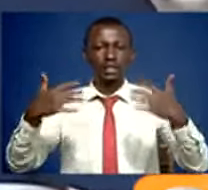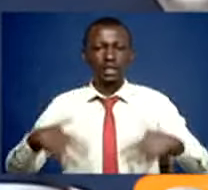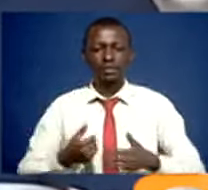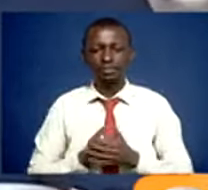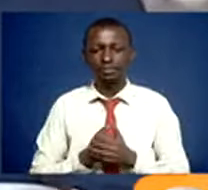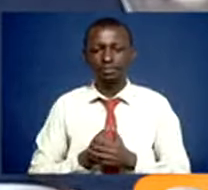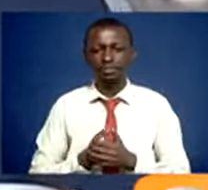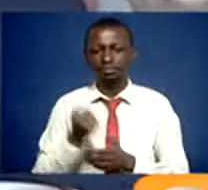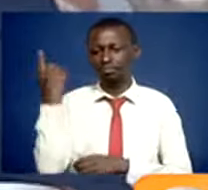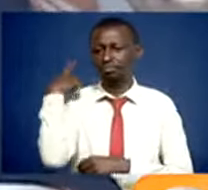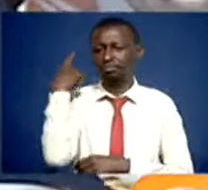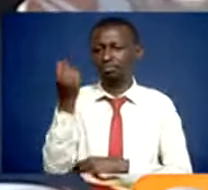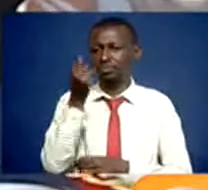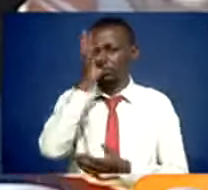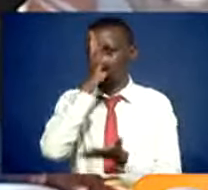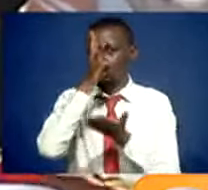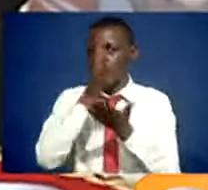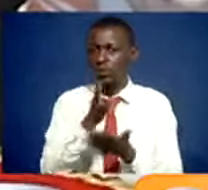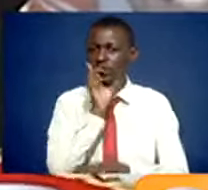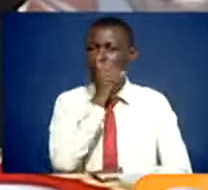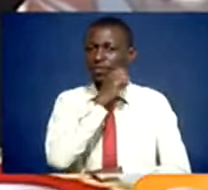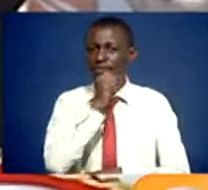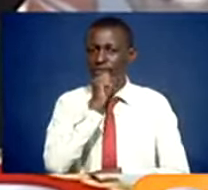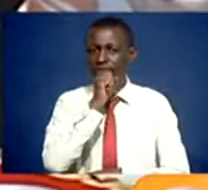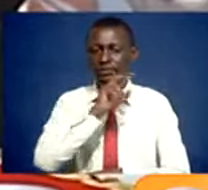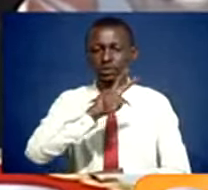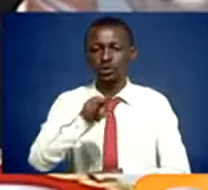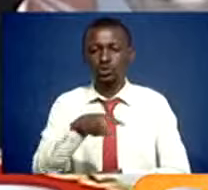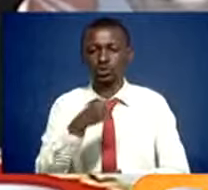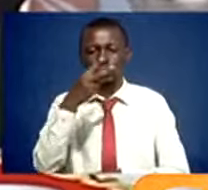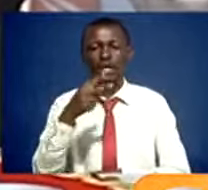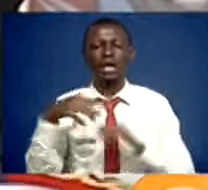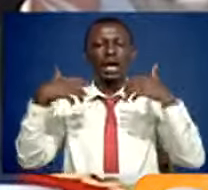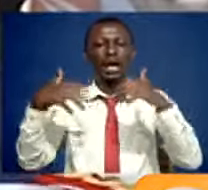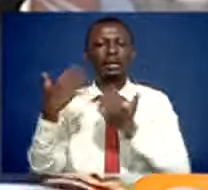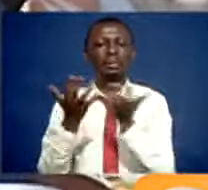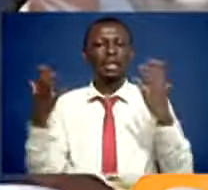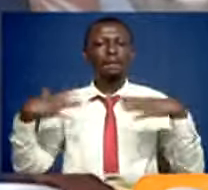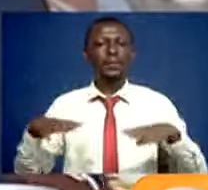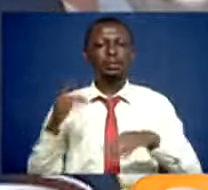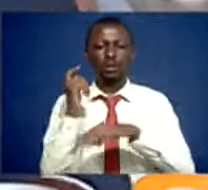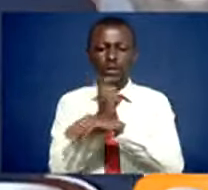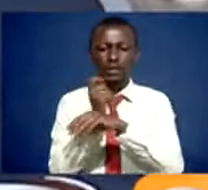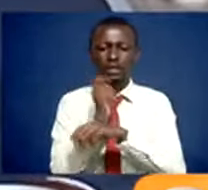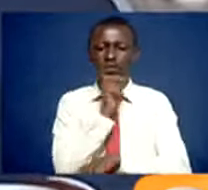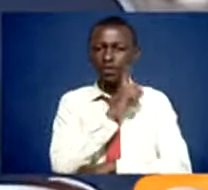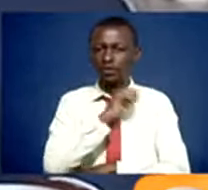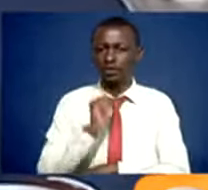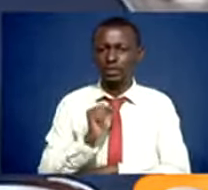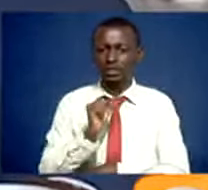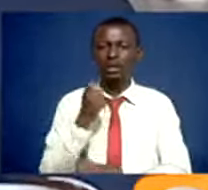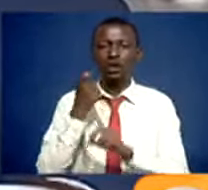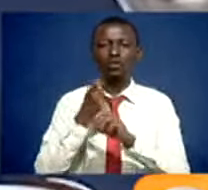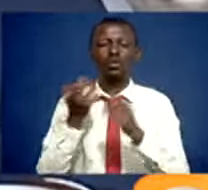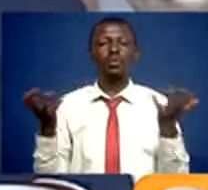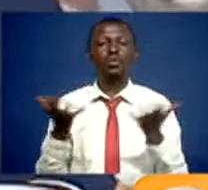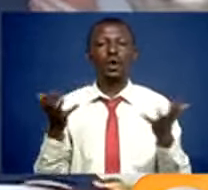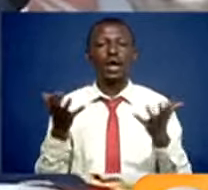just witnessed a cohort of 2,000 agripreneurs trained by the government of